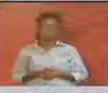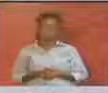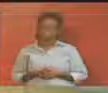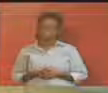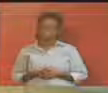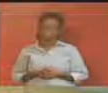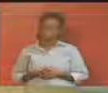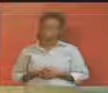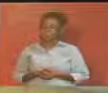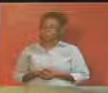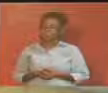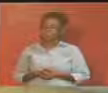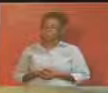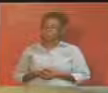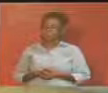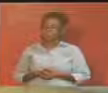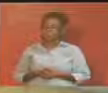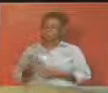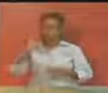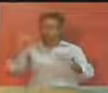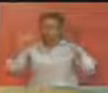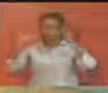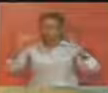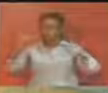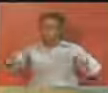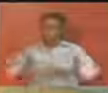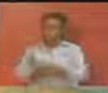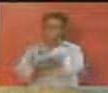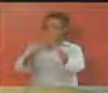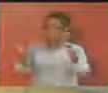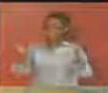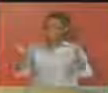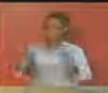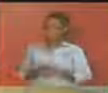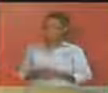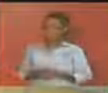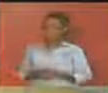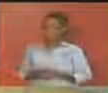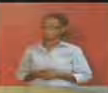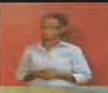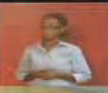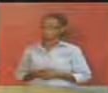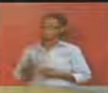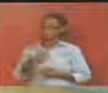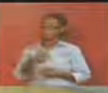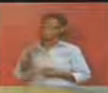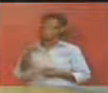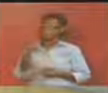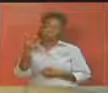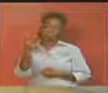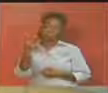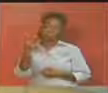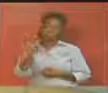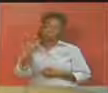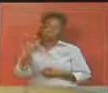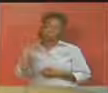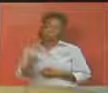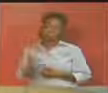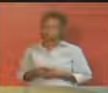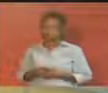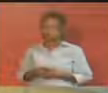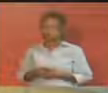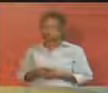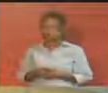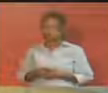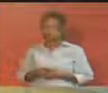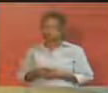Hi, good morning. Alicia Boucher from TV6 here. I have 2 questions. The first one is, Minister, I'm not sure,